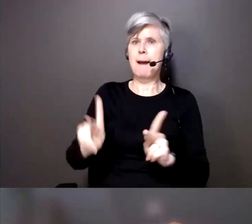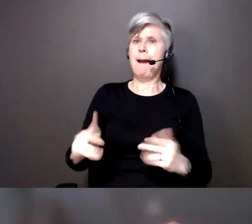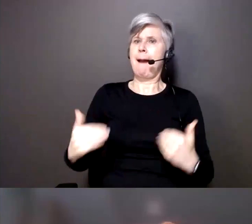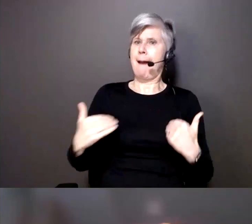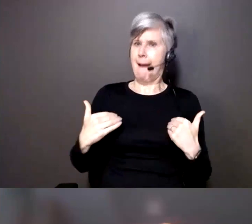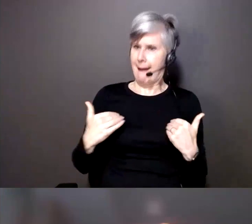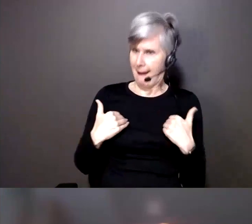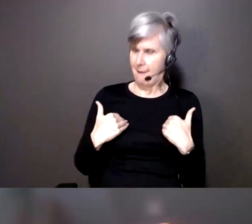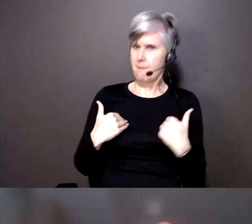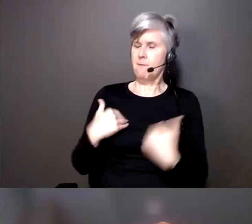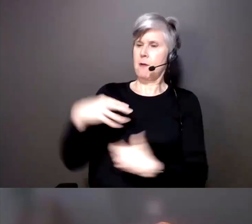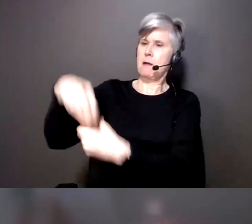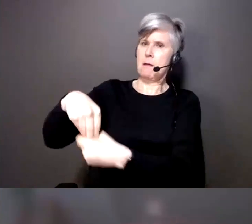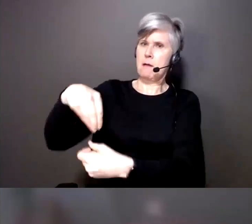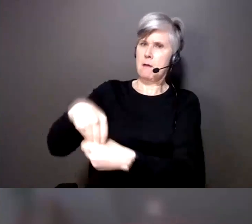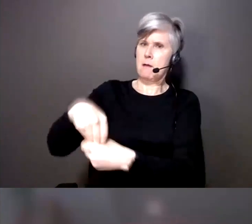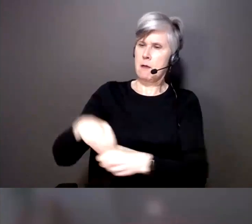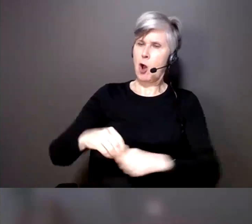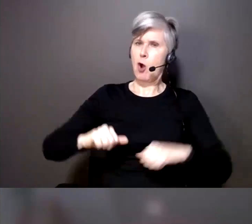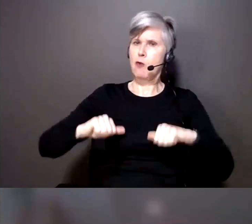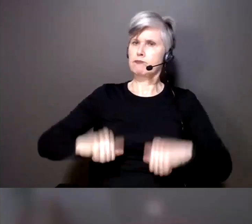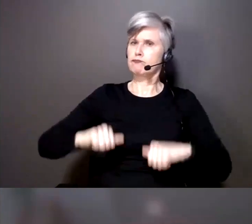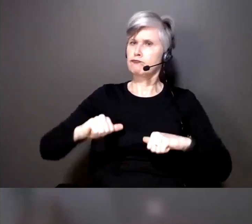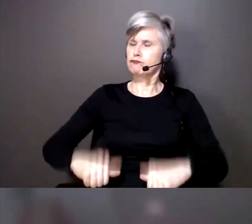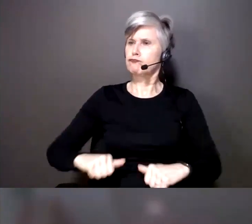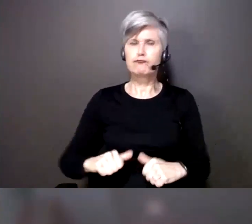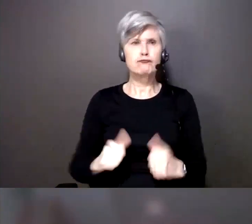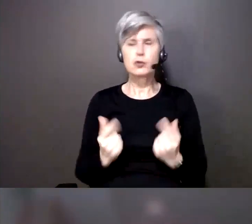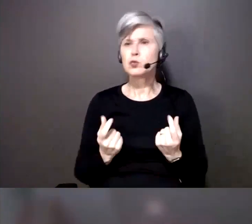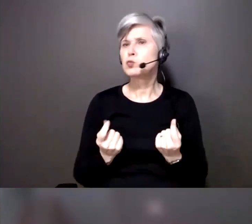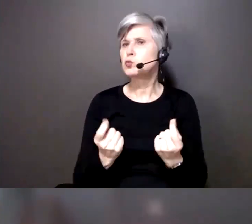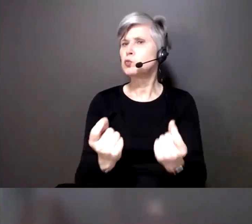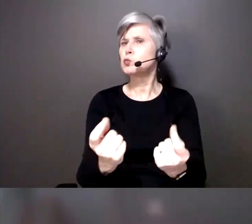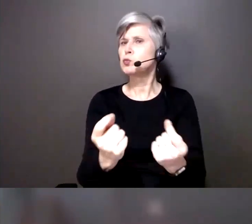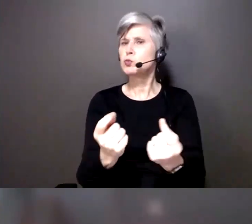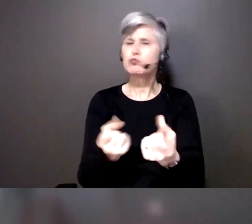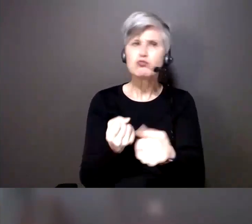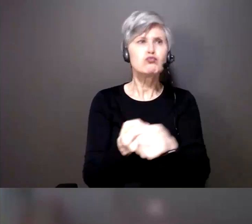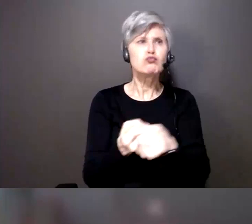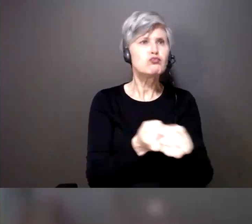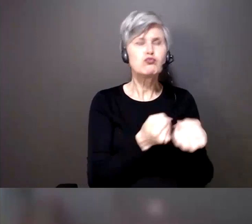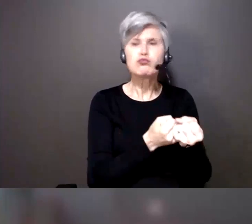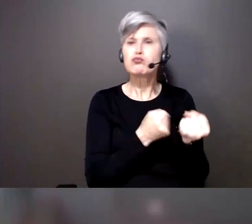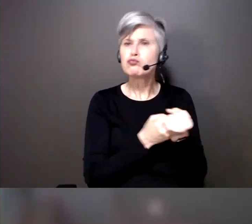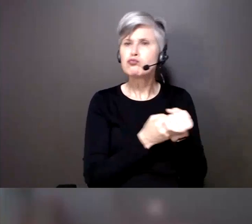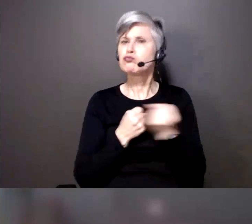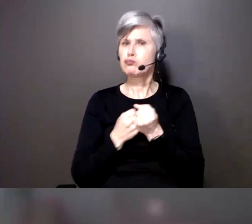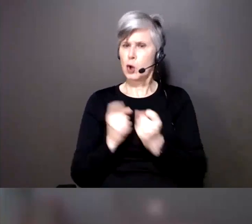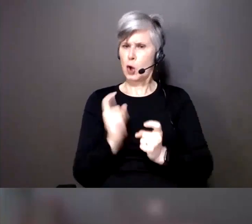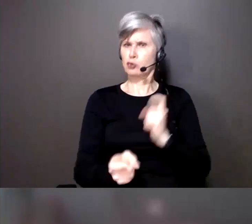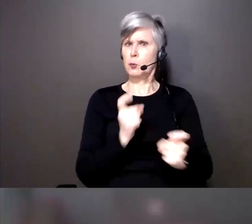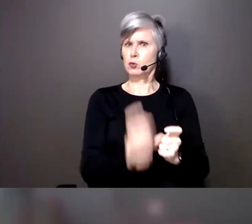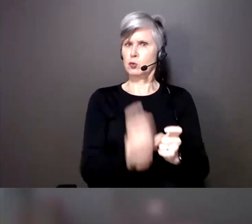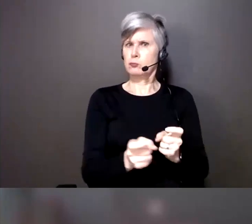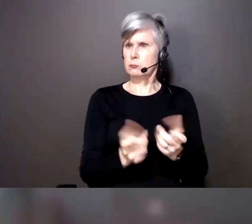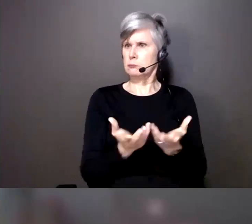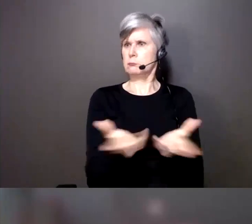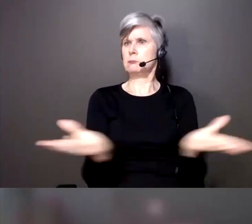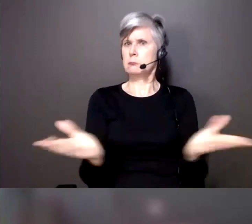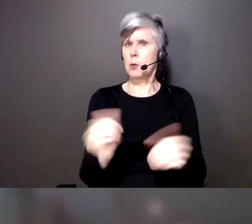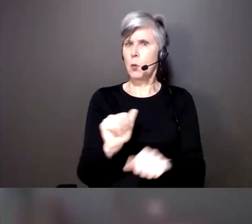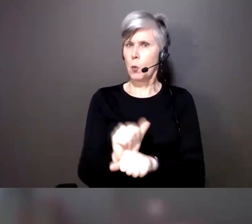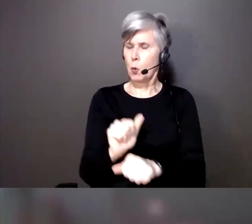people, as unique individuals that can bring a really good contribution in the workplace. So, treating people